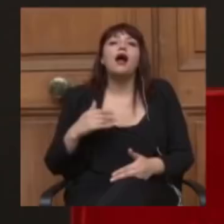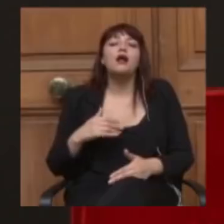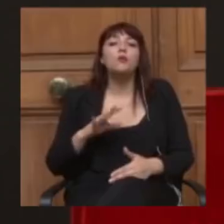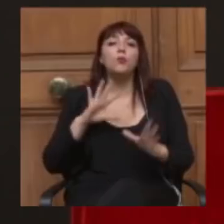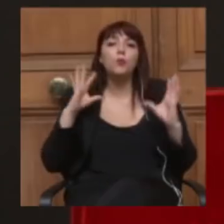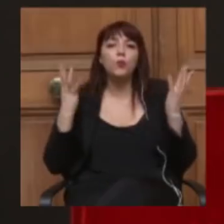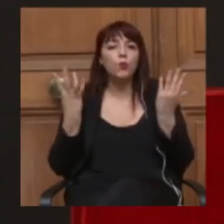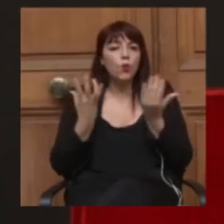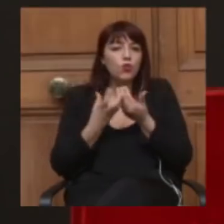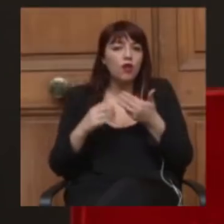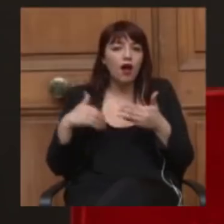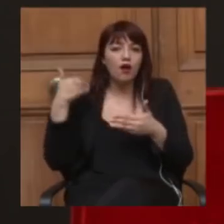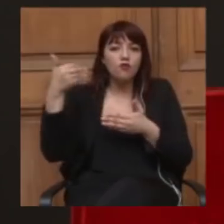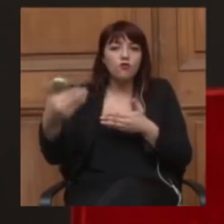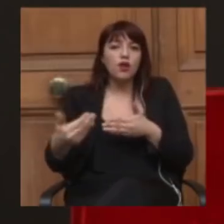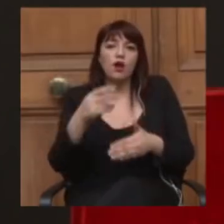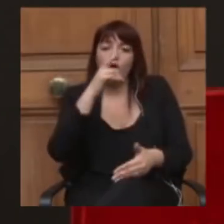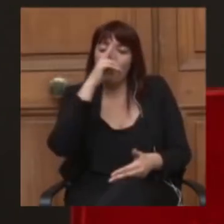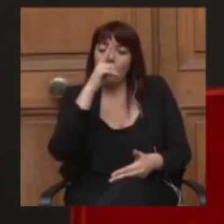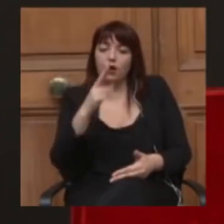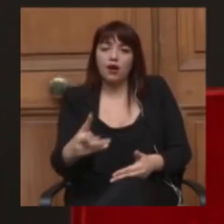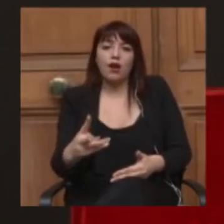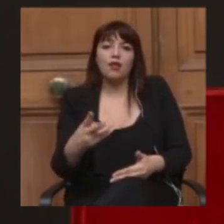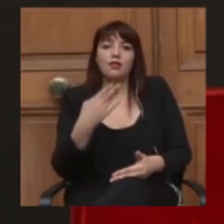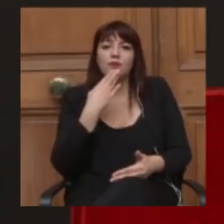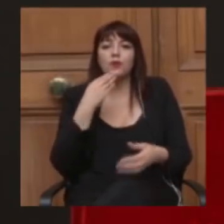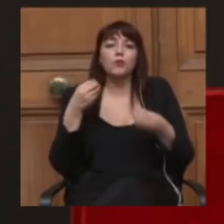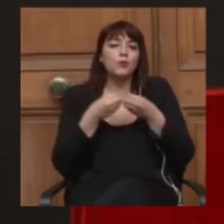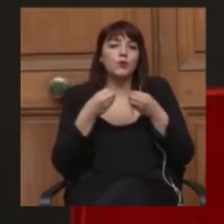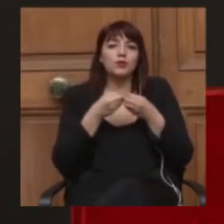intellectual sustenance there and here.